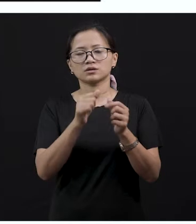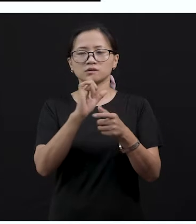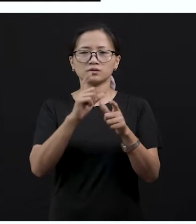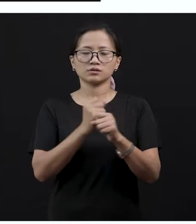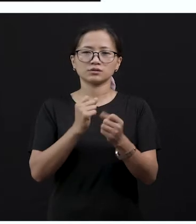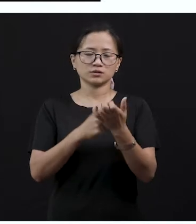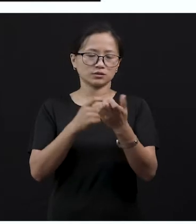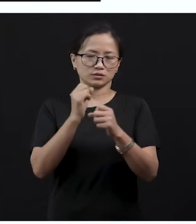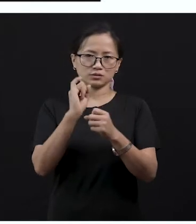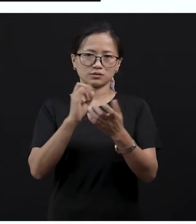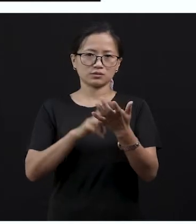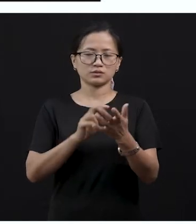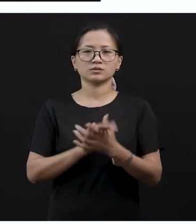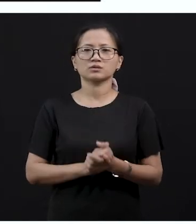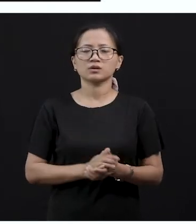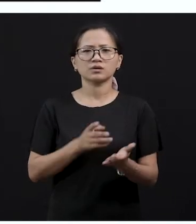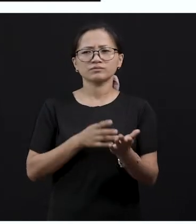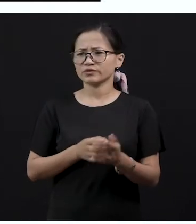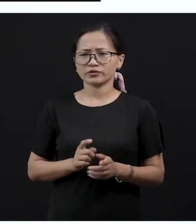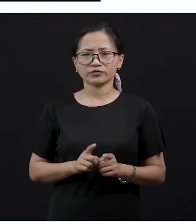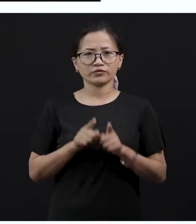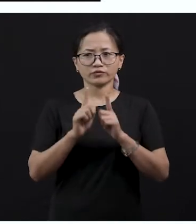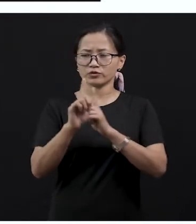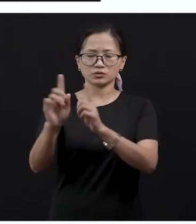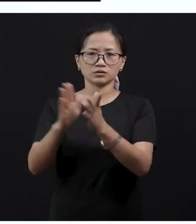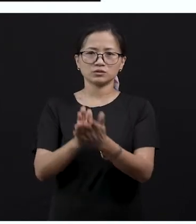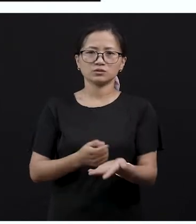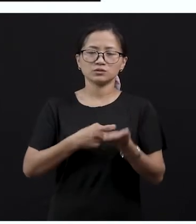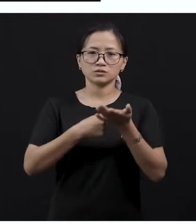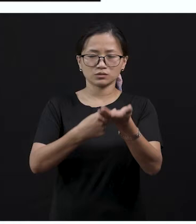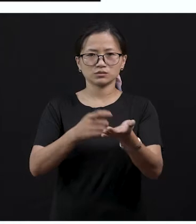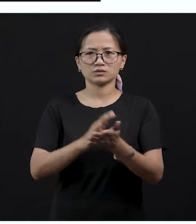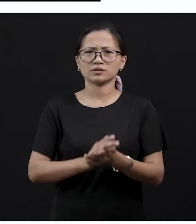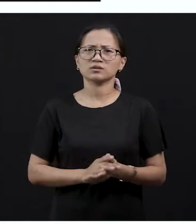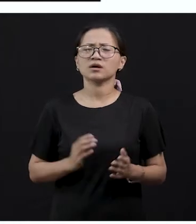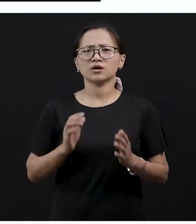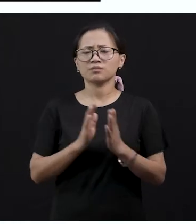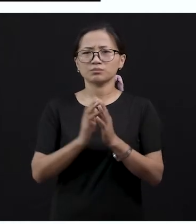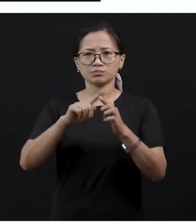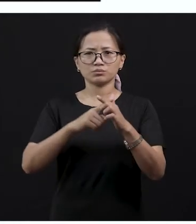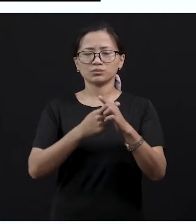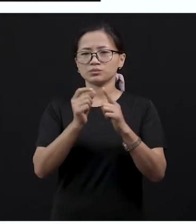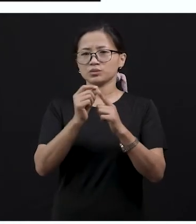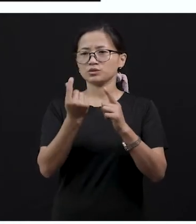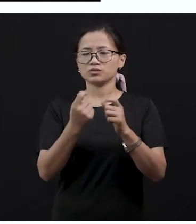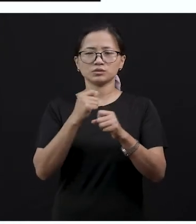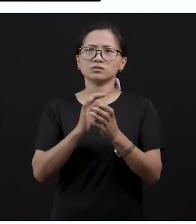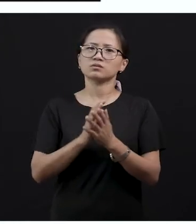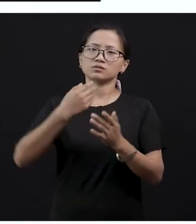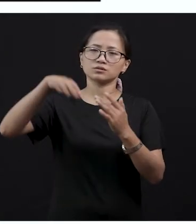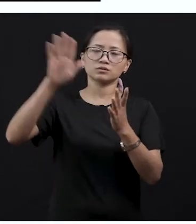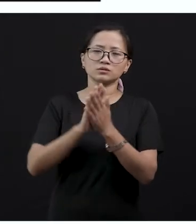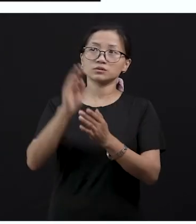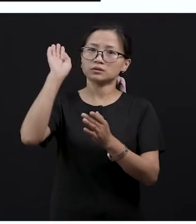not exactly following the rules like doing the pujas, or not like going to the temples